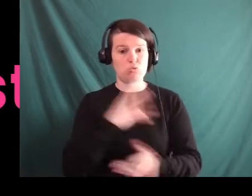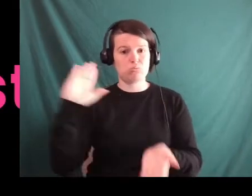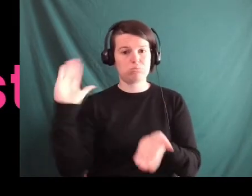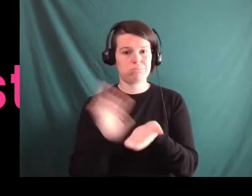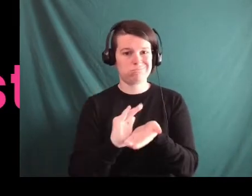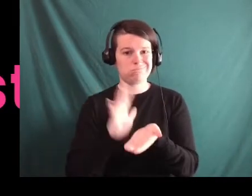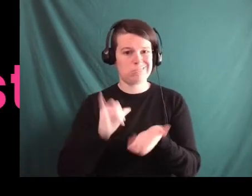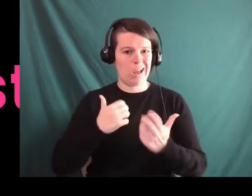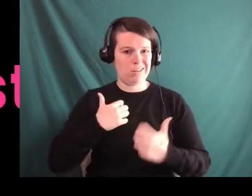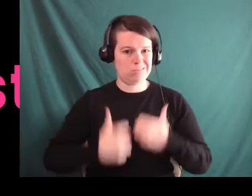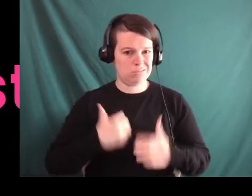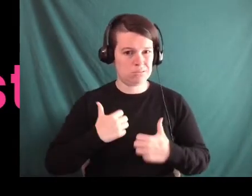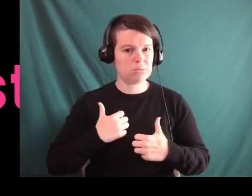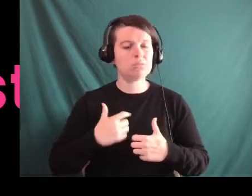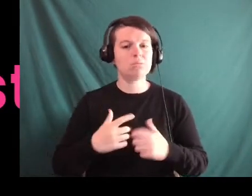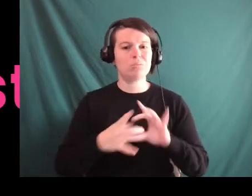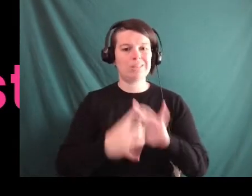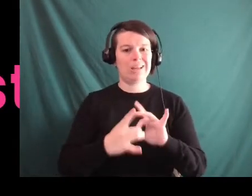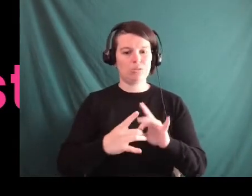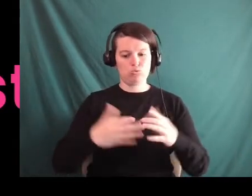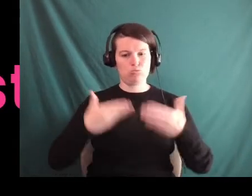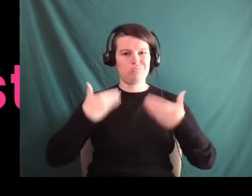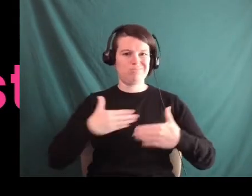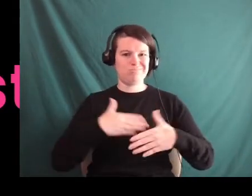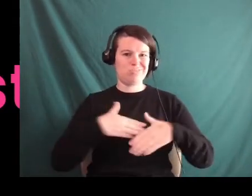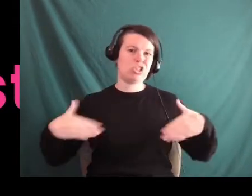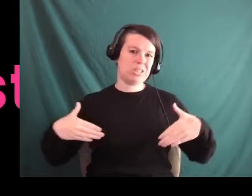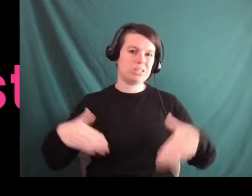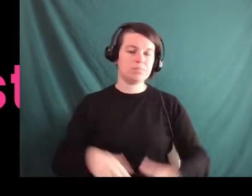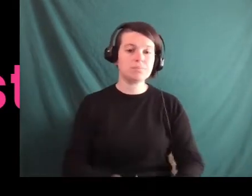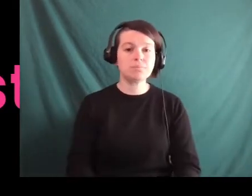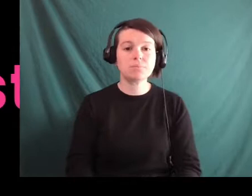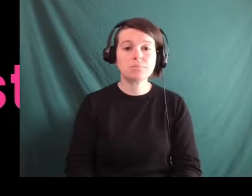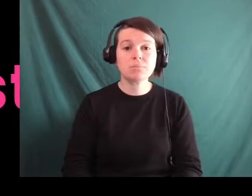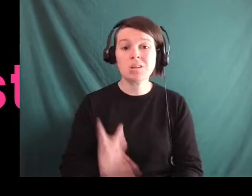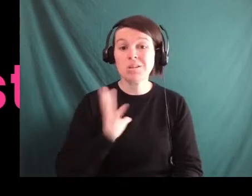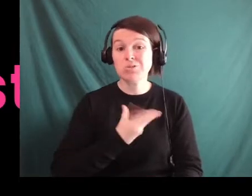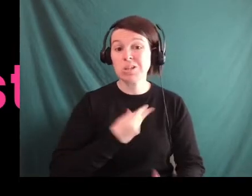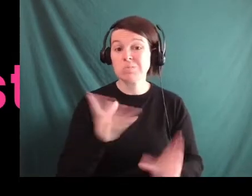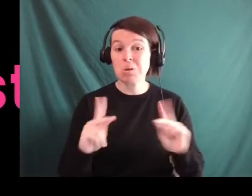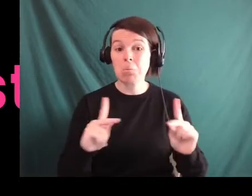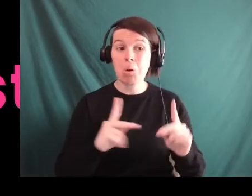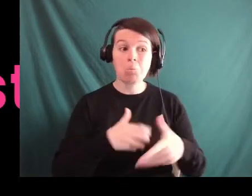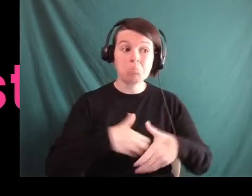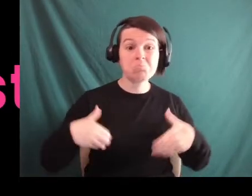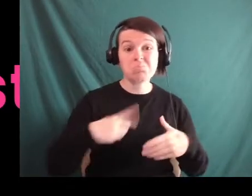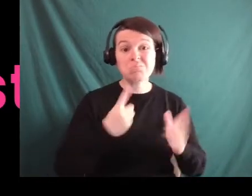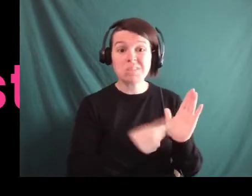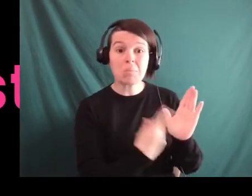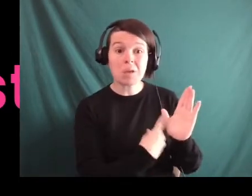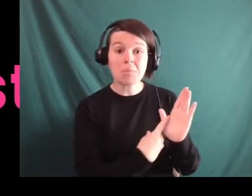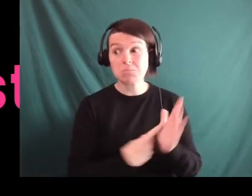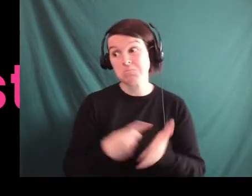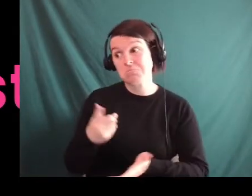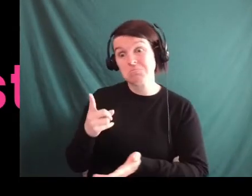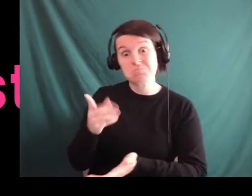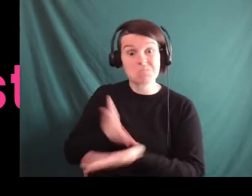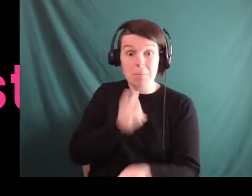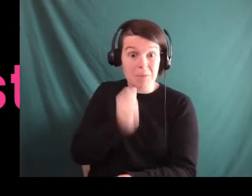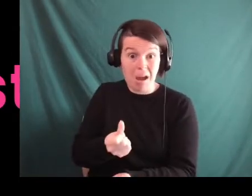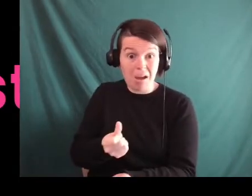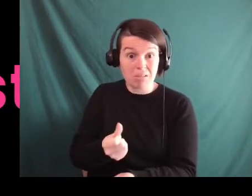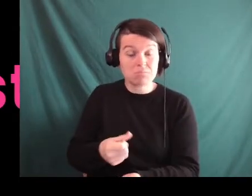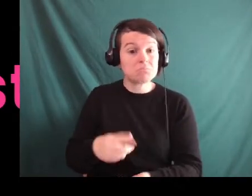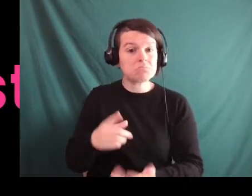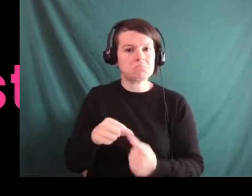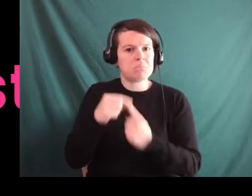dysphoria related to their chest. Many trans folks may choose to bind only sometimes, and some don't bind at all, especially if they don't